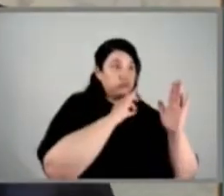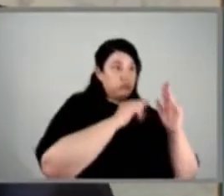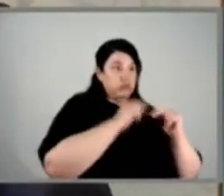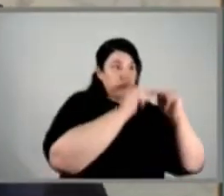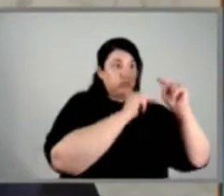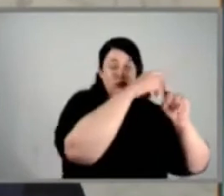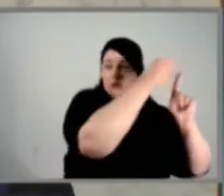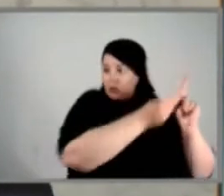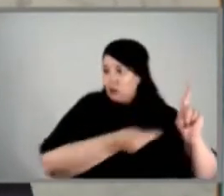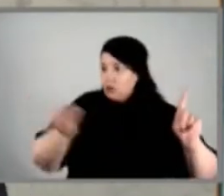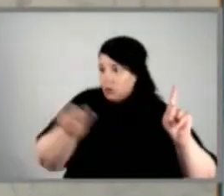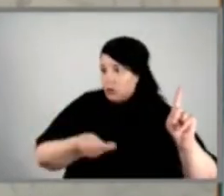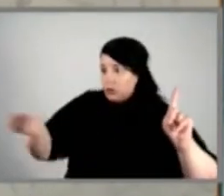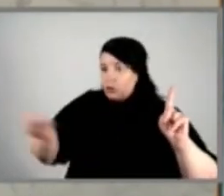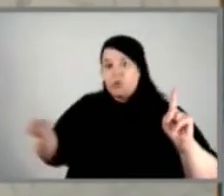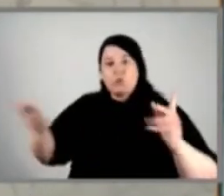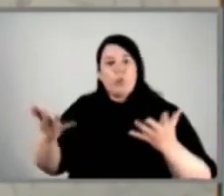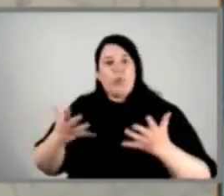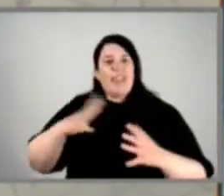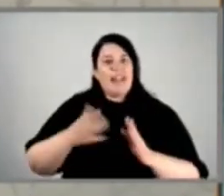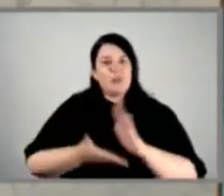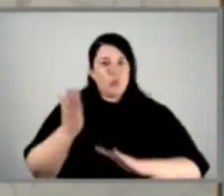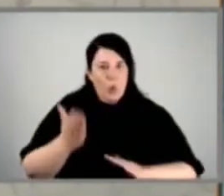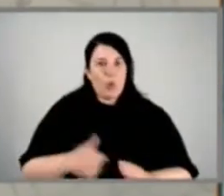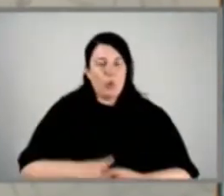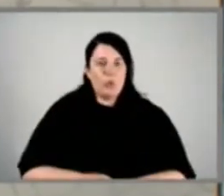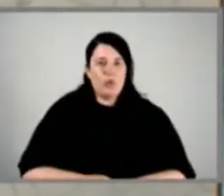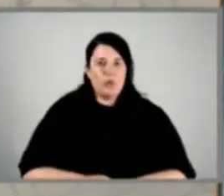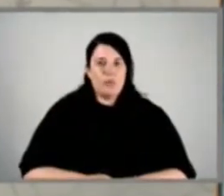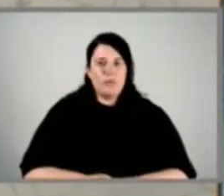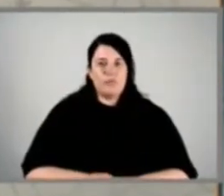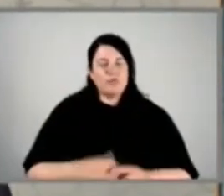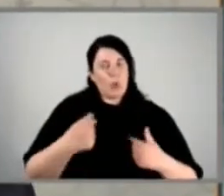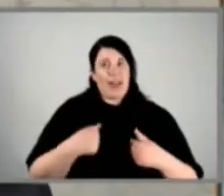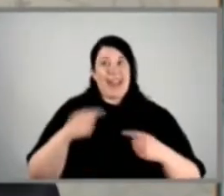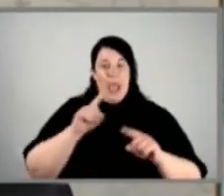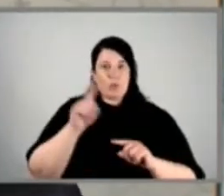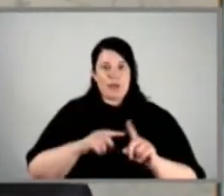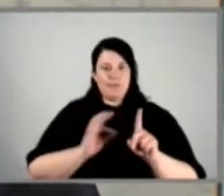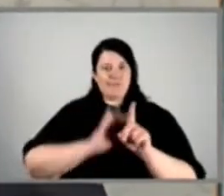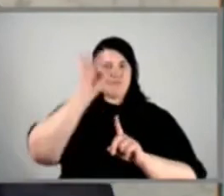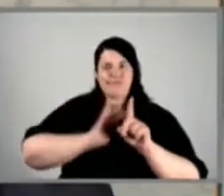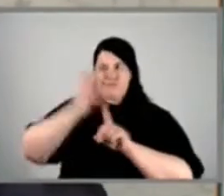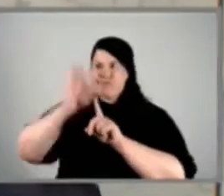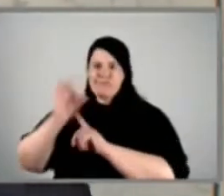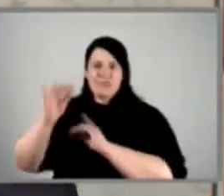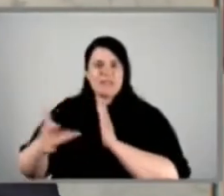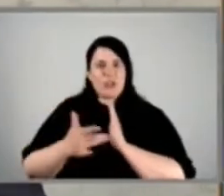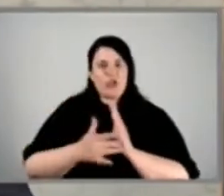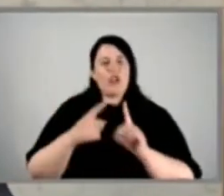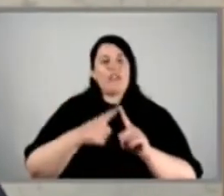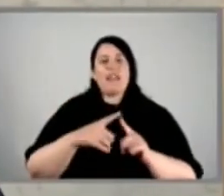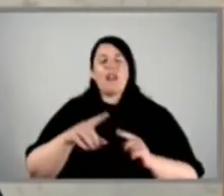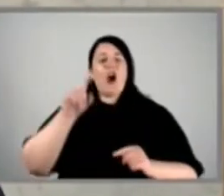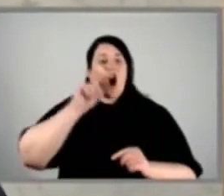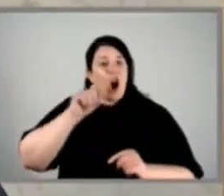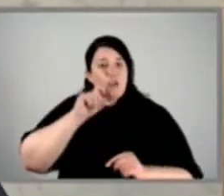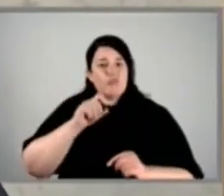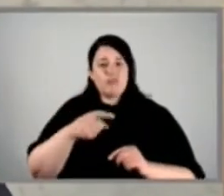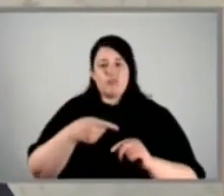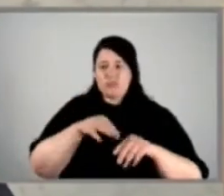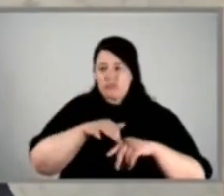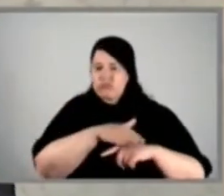wind electricity at a much faster rate than we could have contemplated. The government adopted the National Hydrogen Strategy last year,